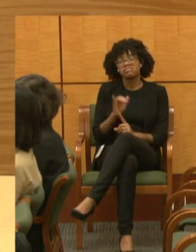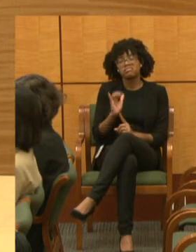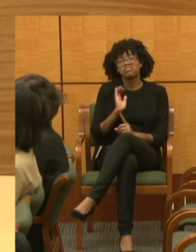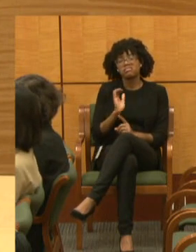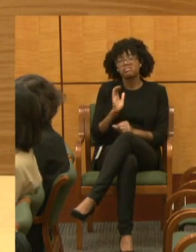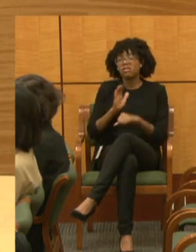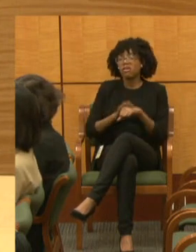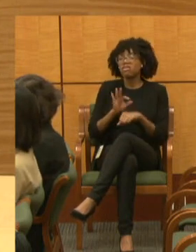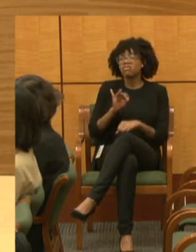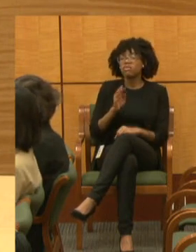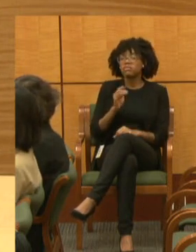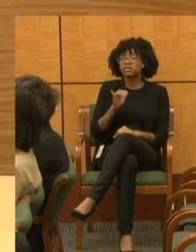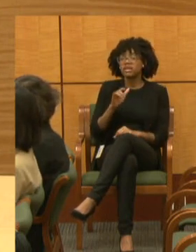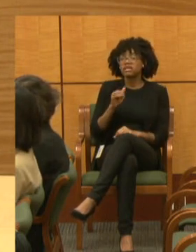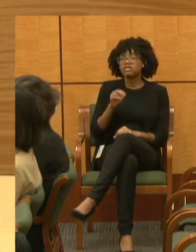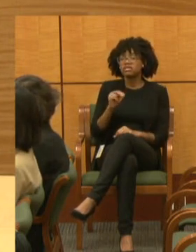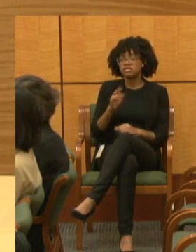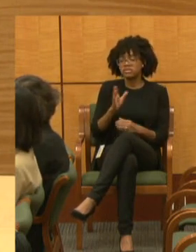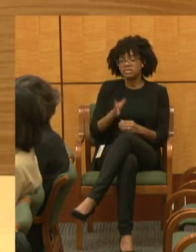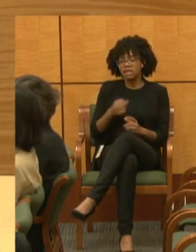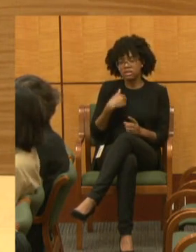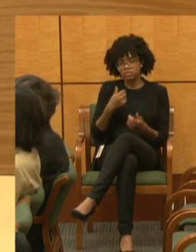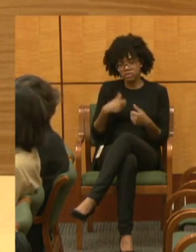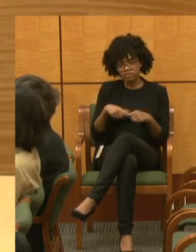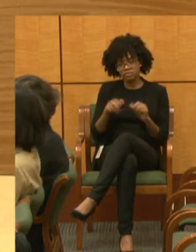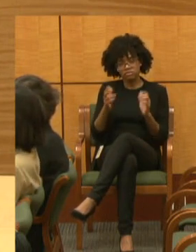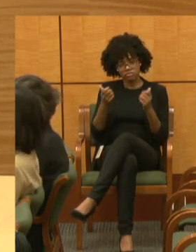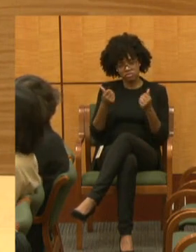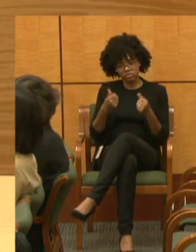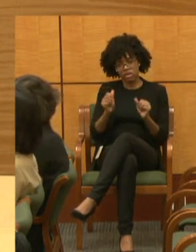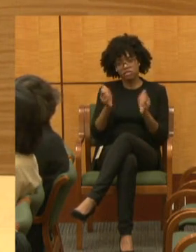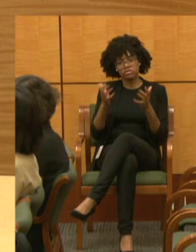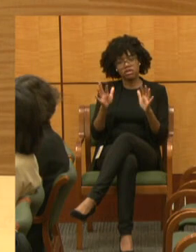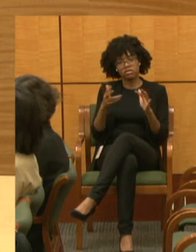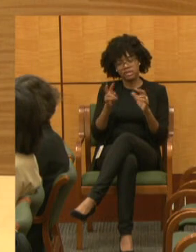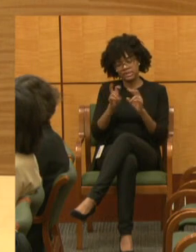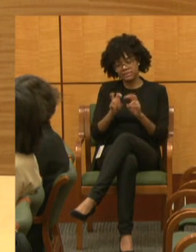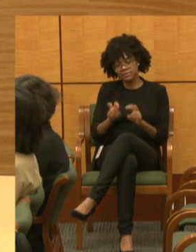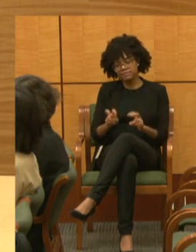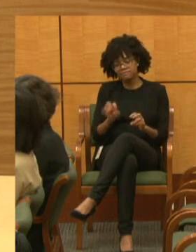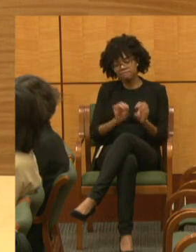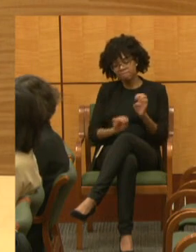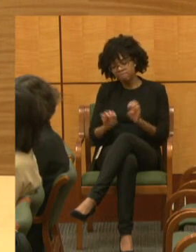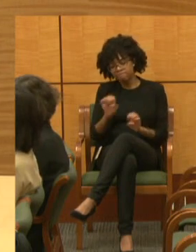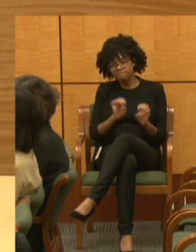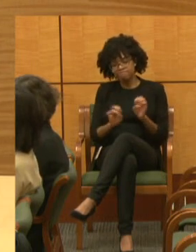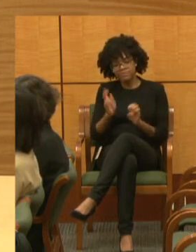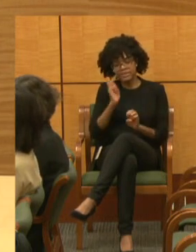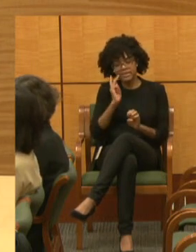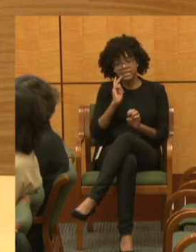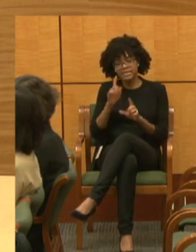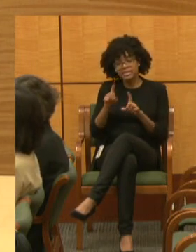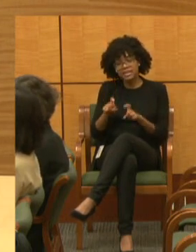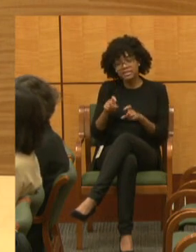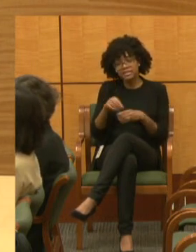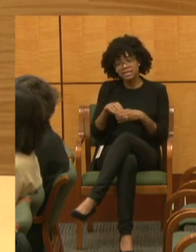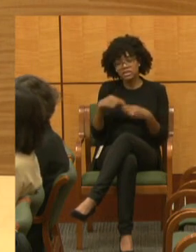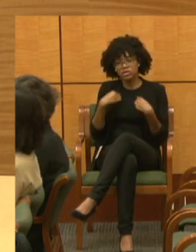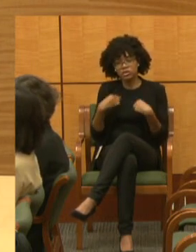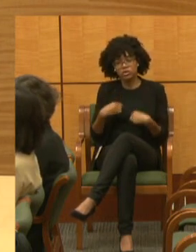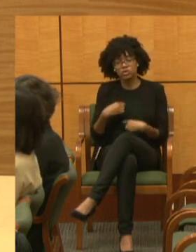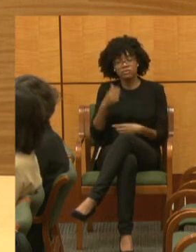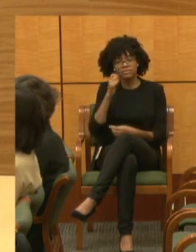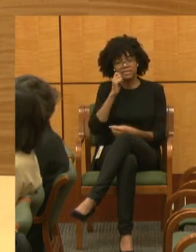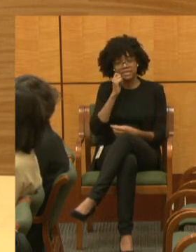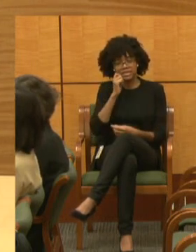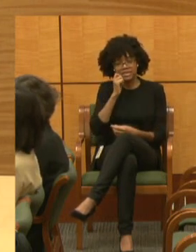side is we've evaluated using Franz diffusion cell testing in human skin, in triplicate typically, in